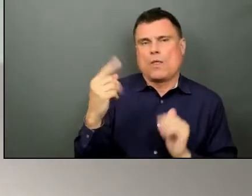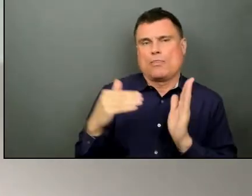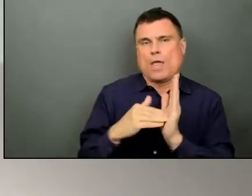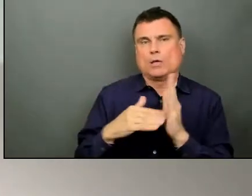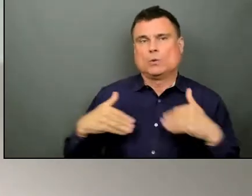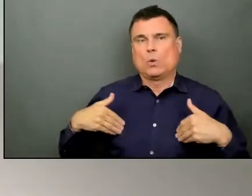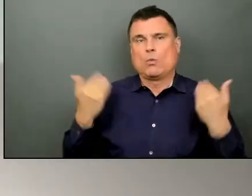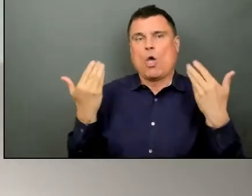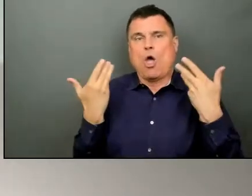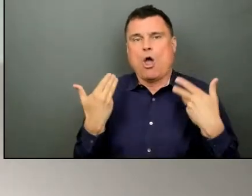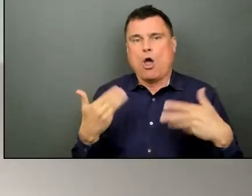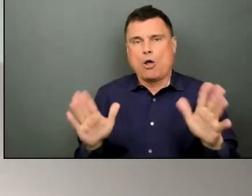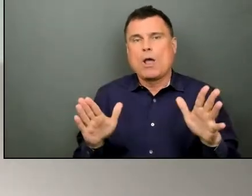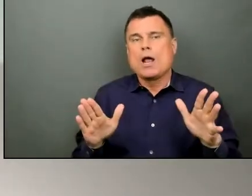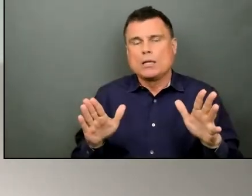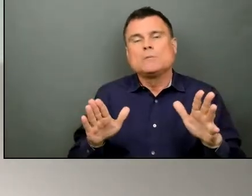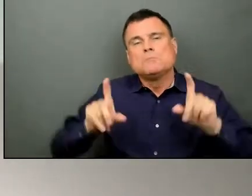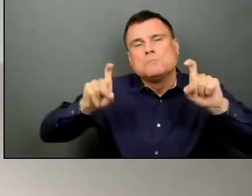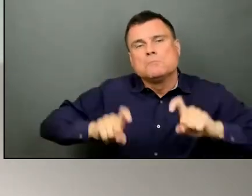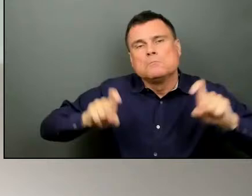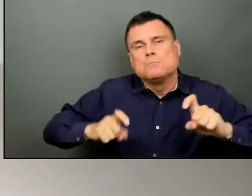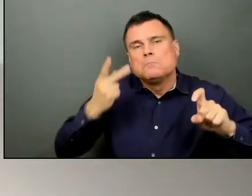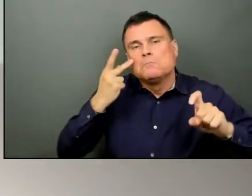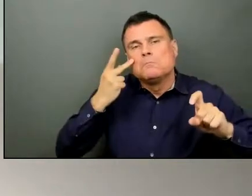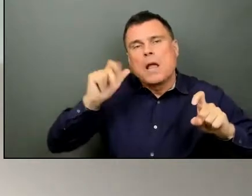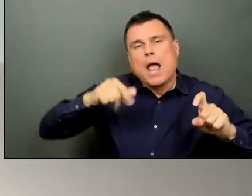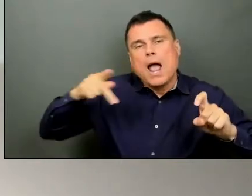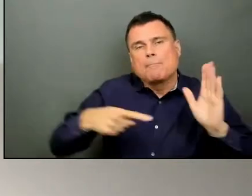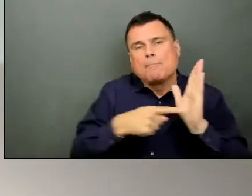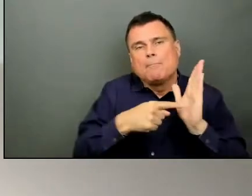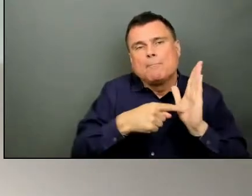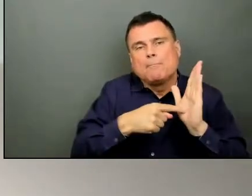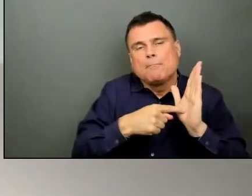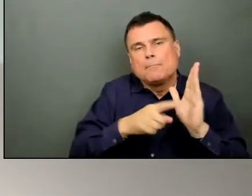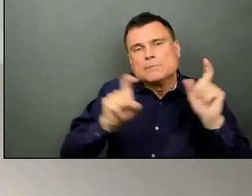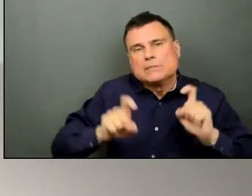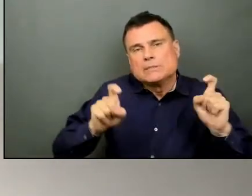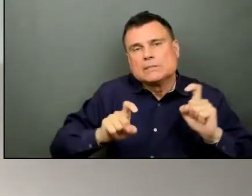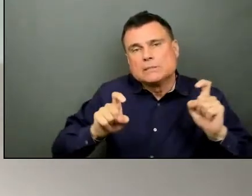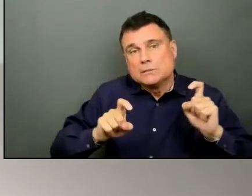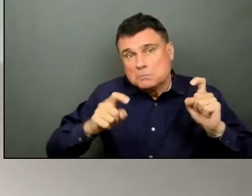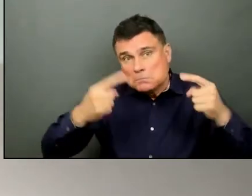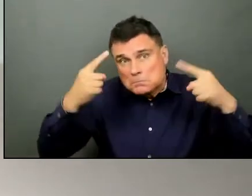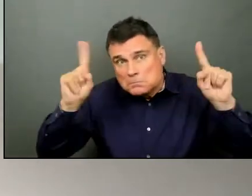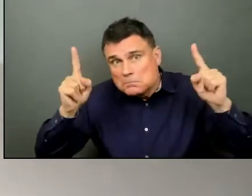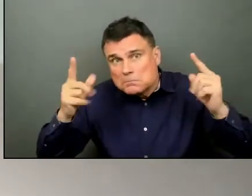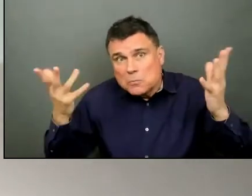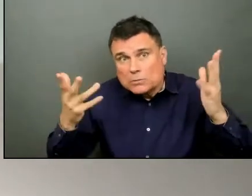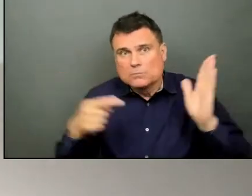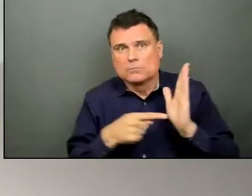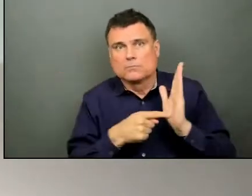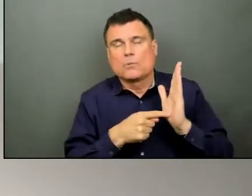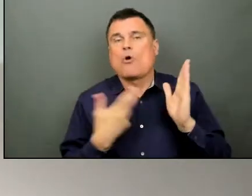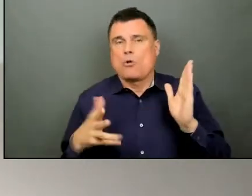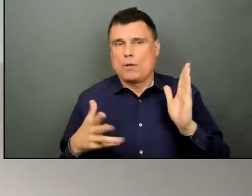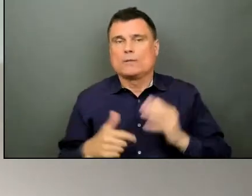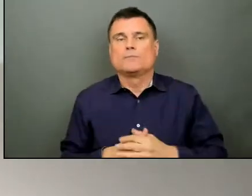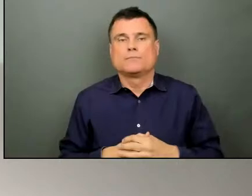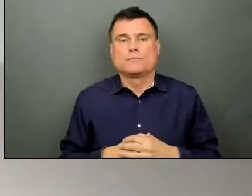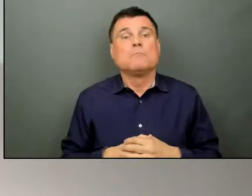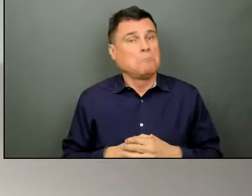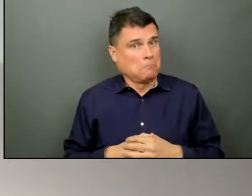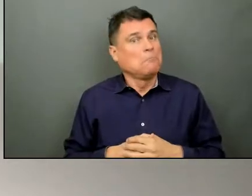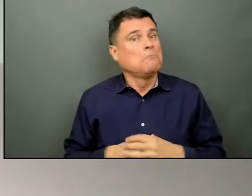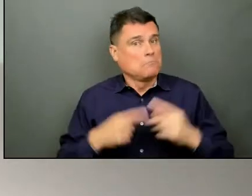And I think that they have found it useful and easy to use and navigate our services. And we're really excited about what the